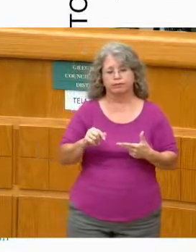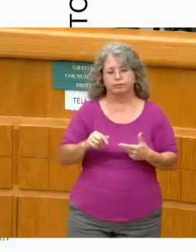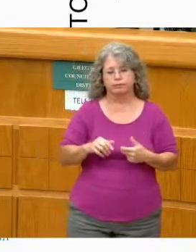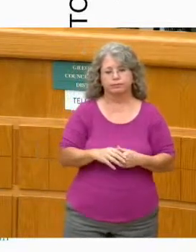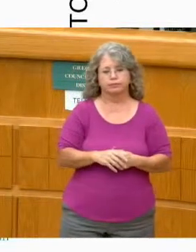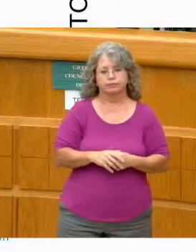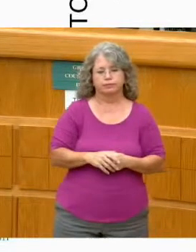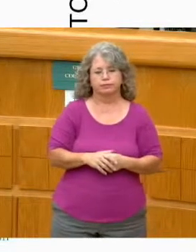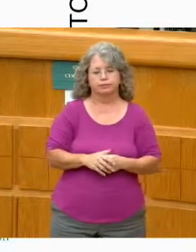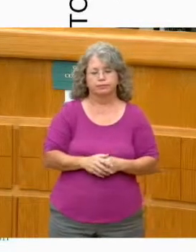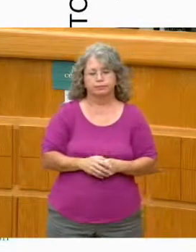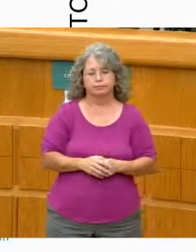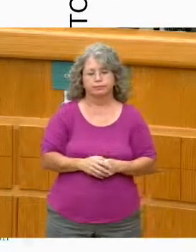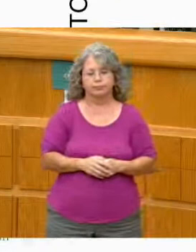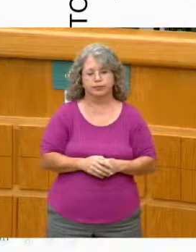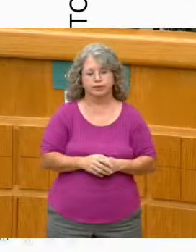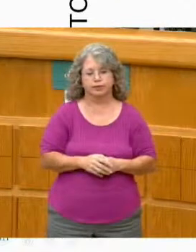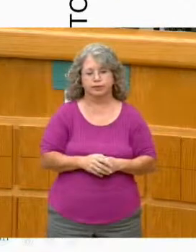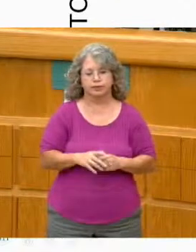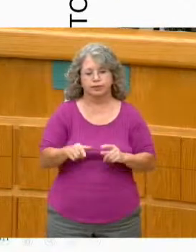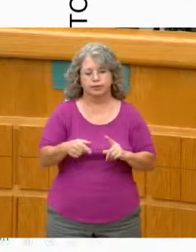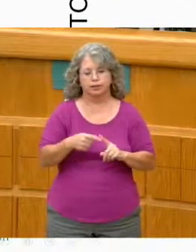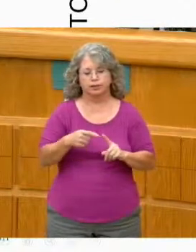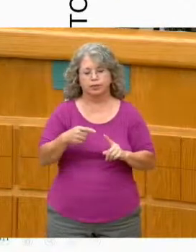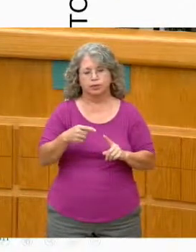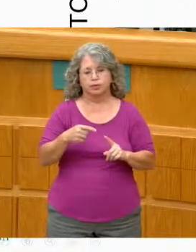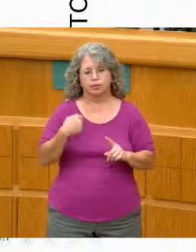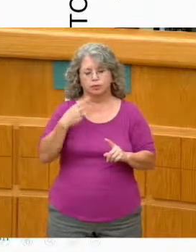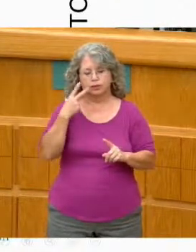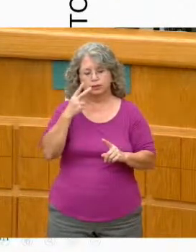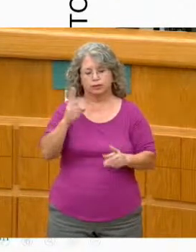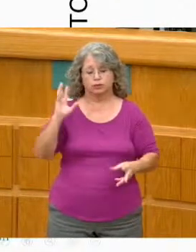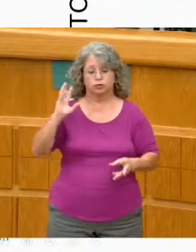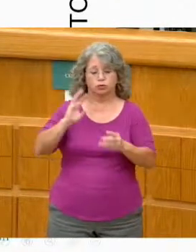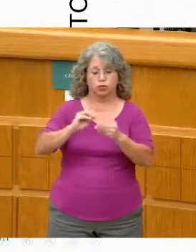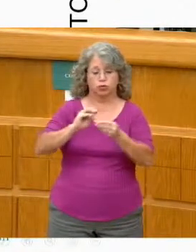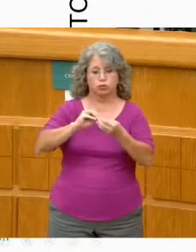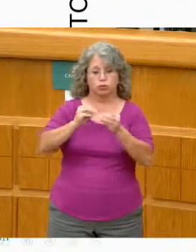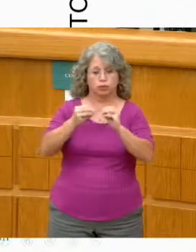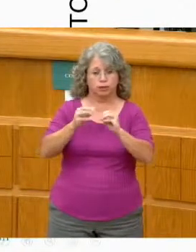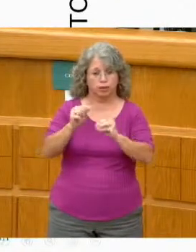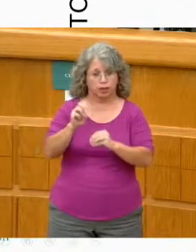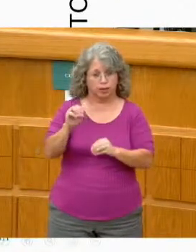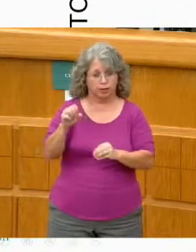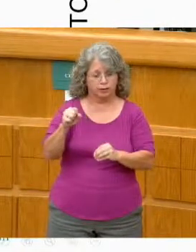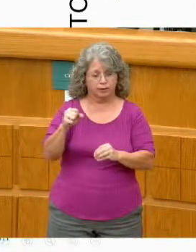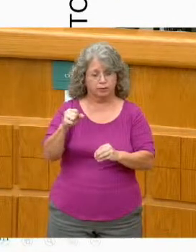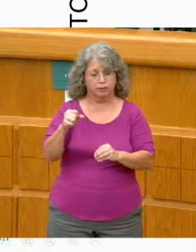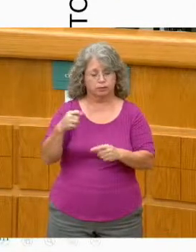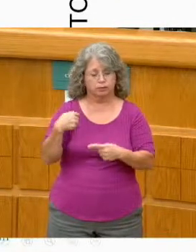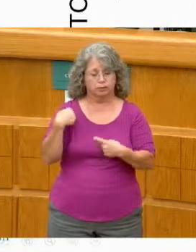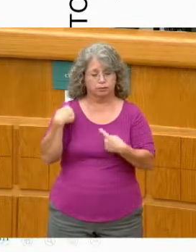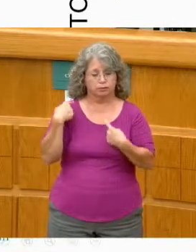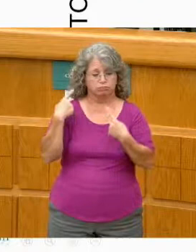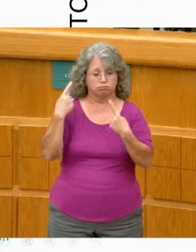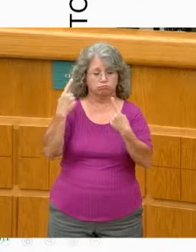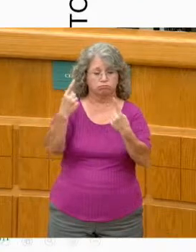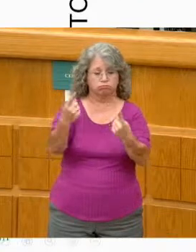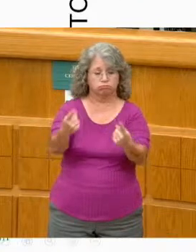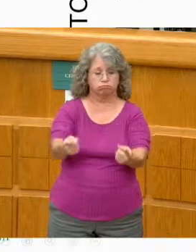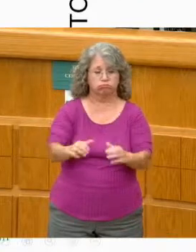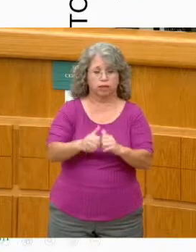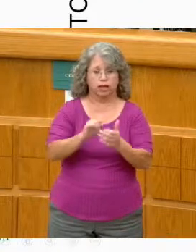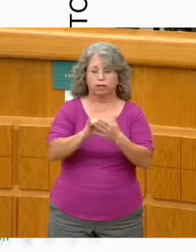latest outbreak that we've been trying to get a hold of. When we look at the total number of cases just here in the Coastal Bend